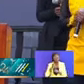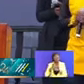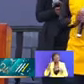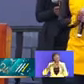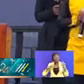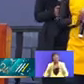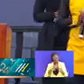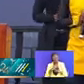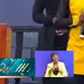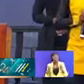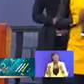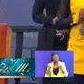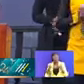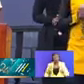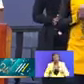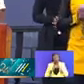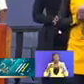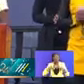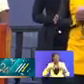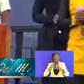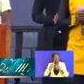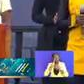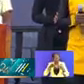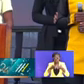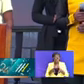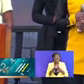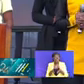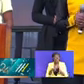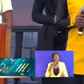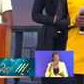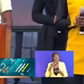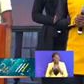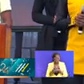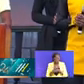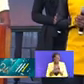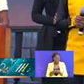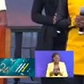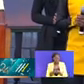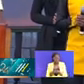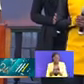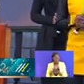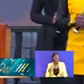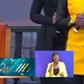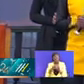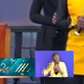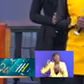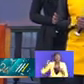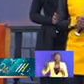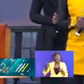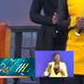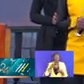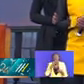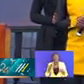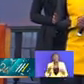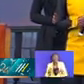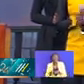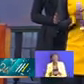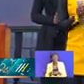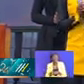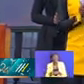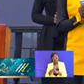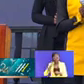you you you just allowed me to be here thank you I'm standing on your labors I want to appreciate my brother Pastor George City